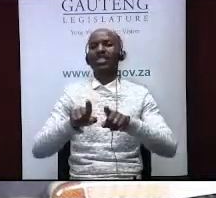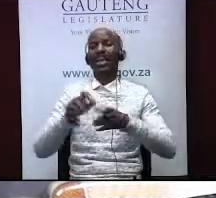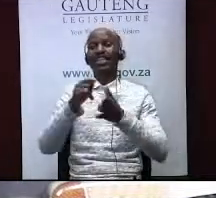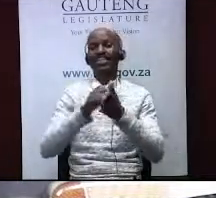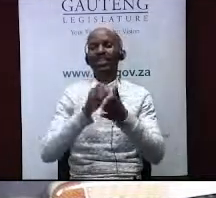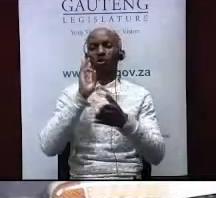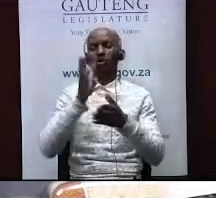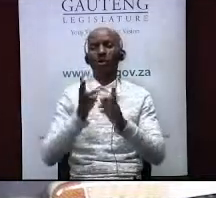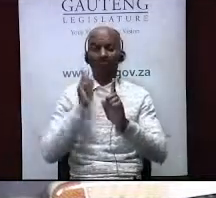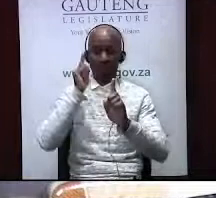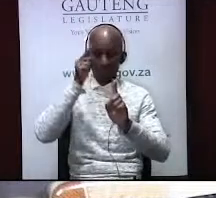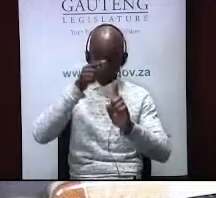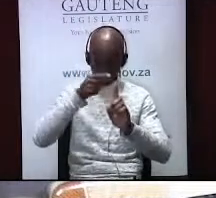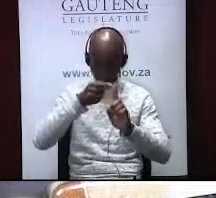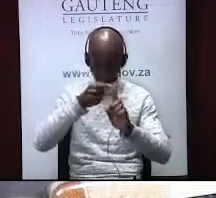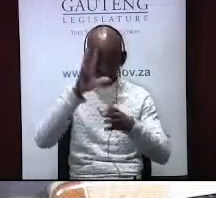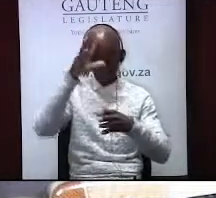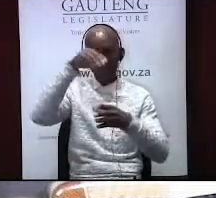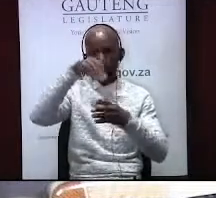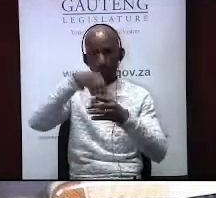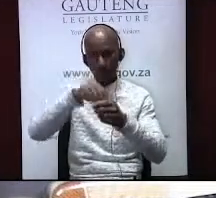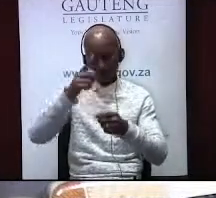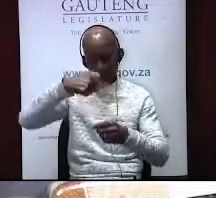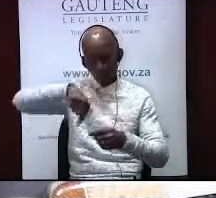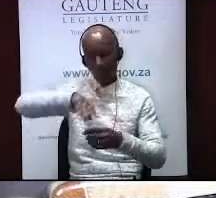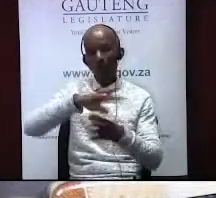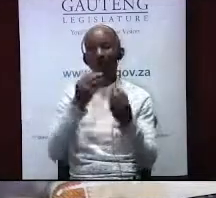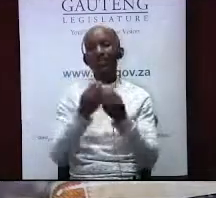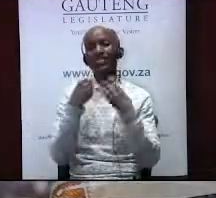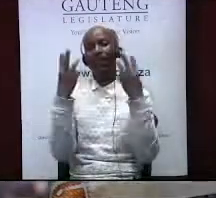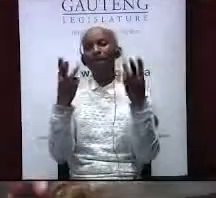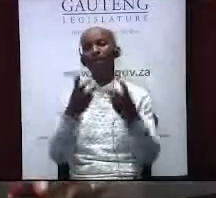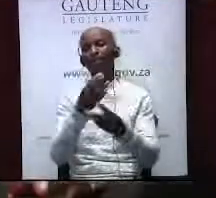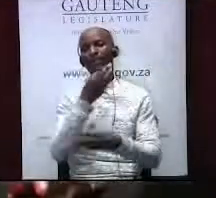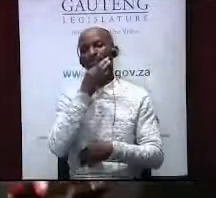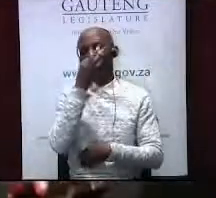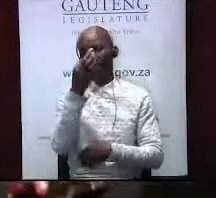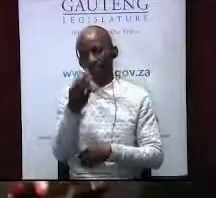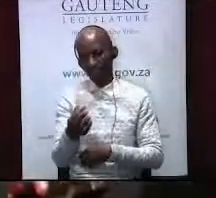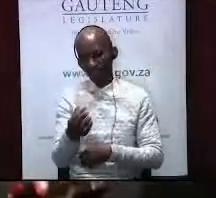going to come with the input on everything that people are saying.